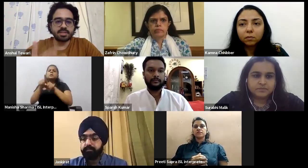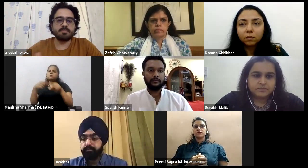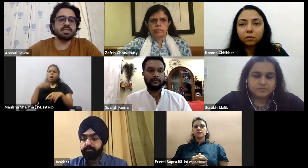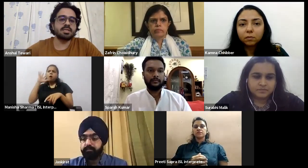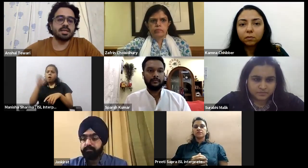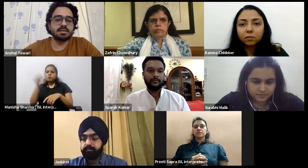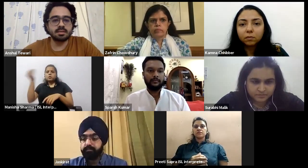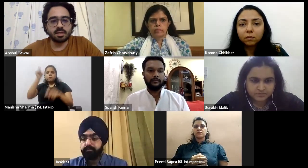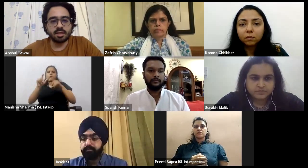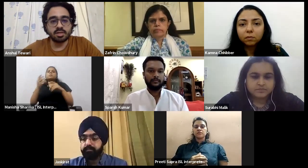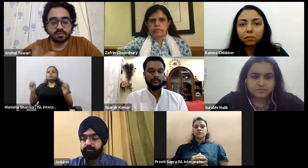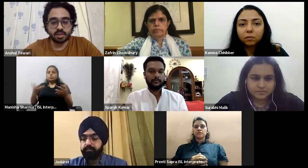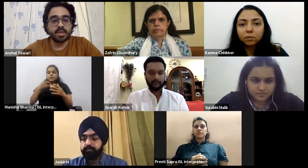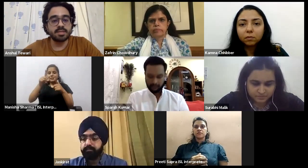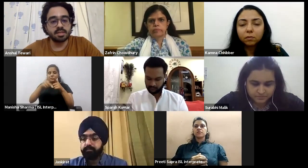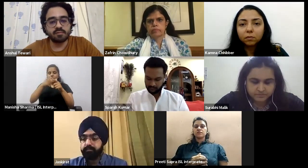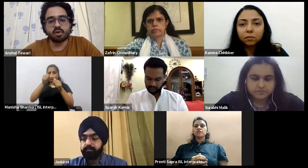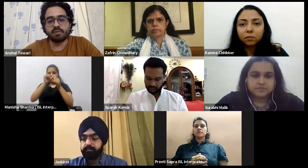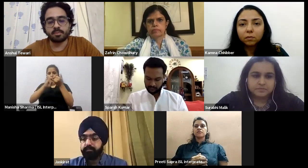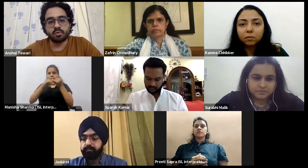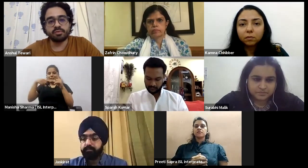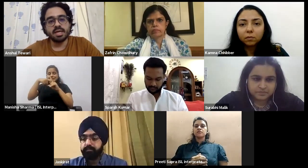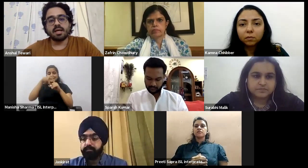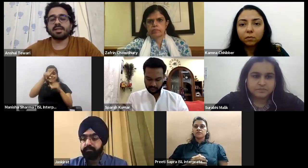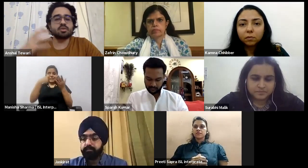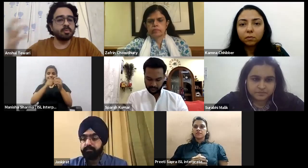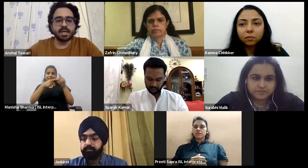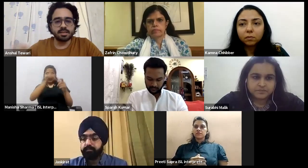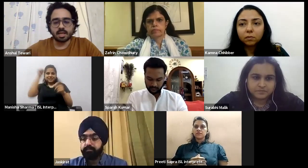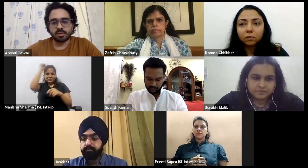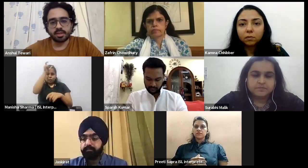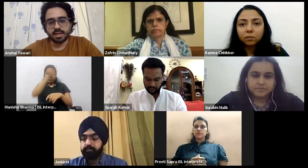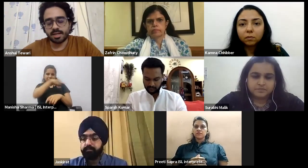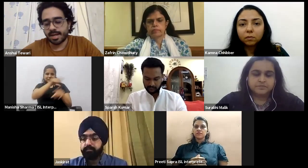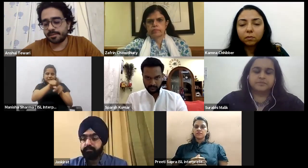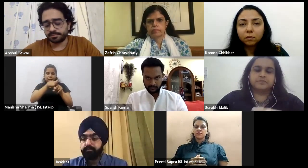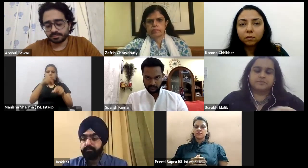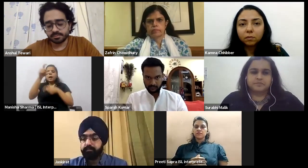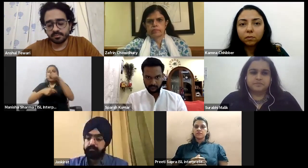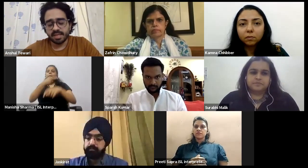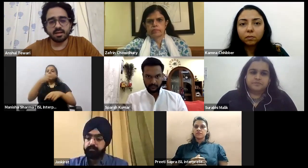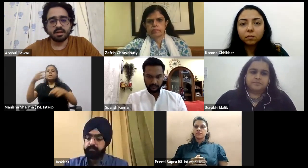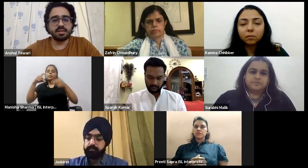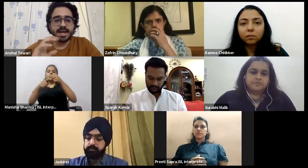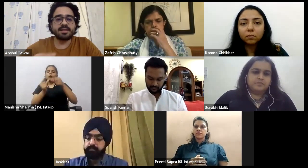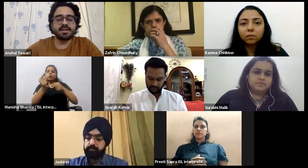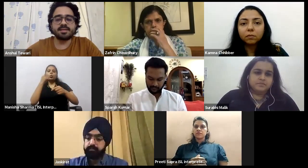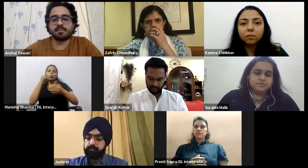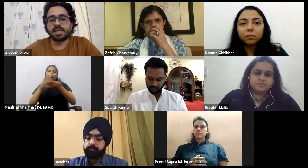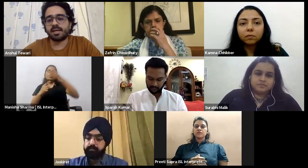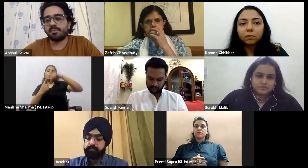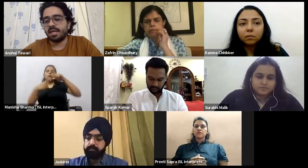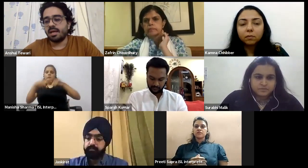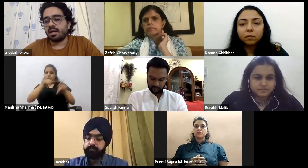initiatives, like, for example, Jaskirat's initiative and the Quint's initiative called WebCoof. There are so many others out there, right? And Yet at the